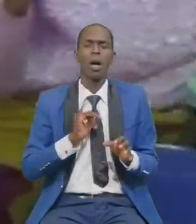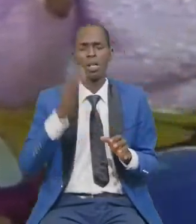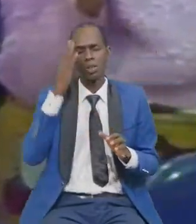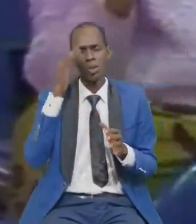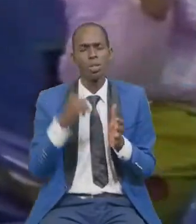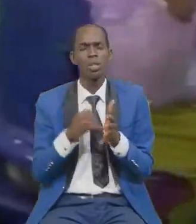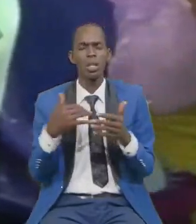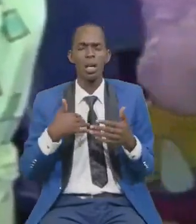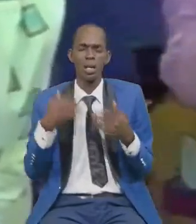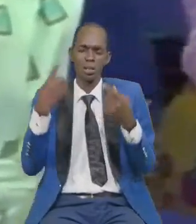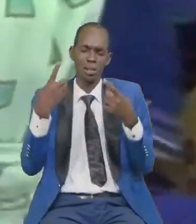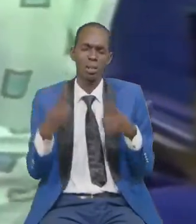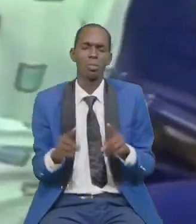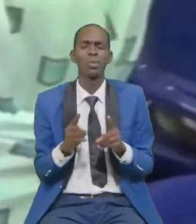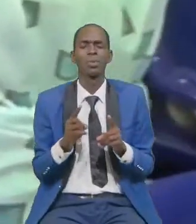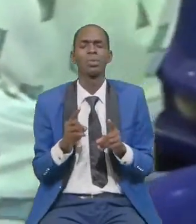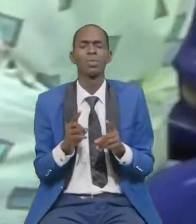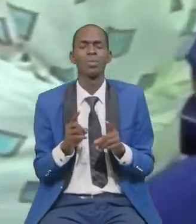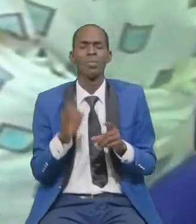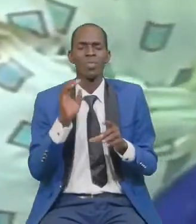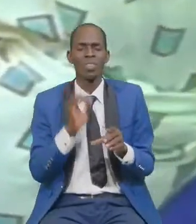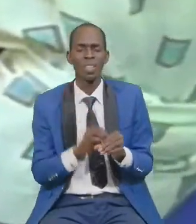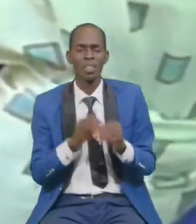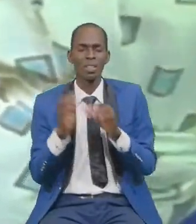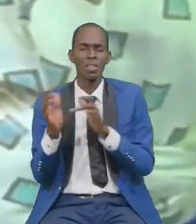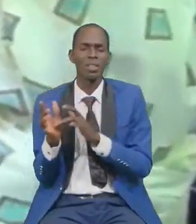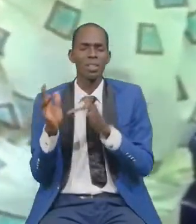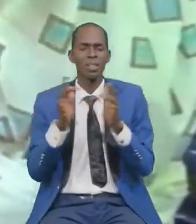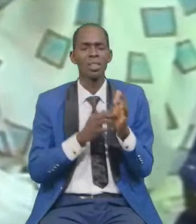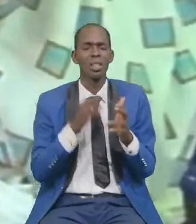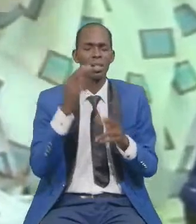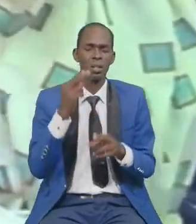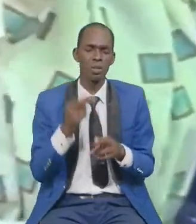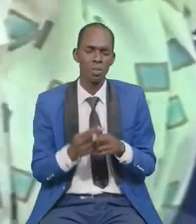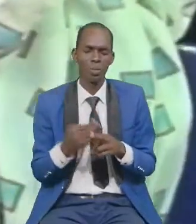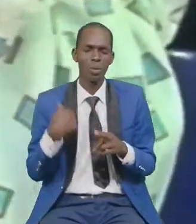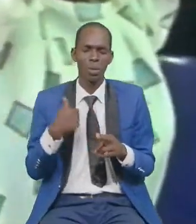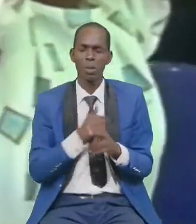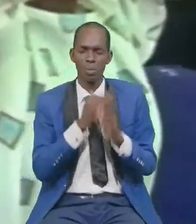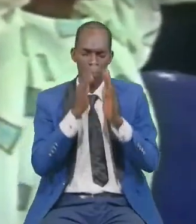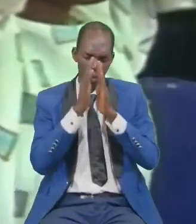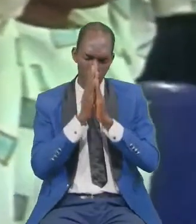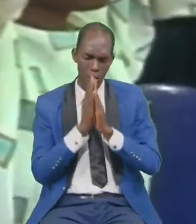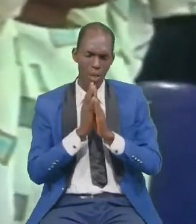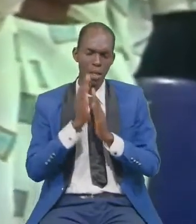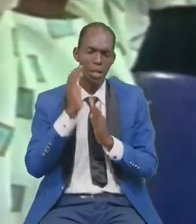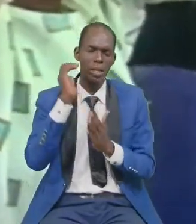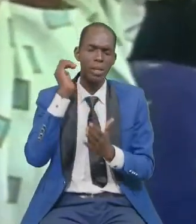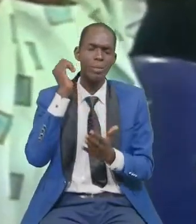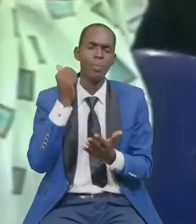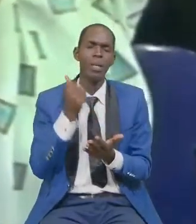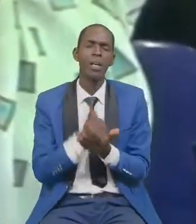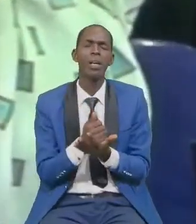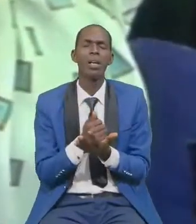is done. In Jesus' name we pray.